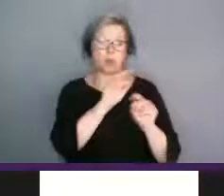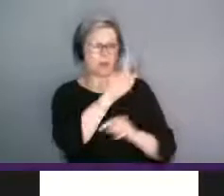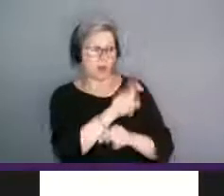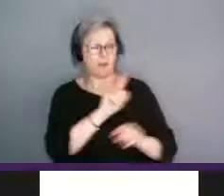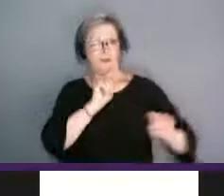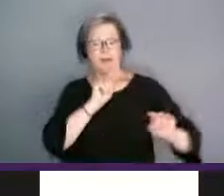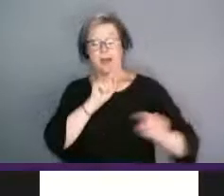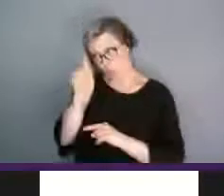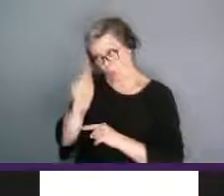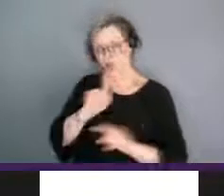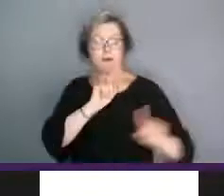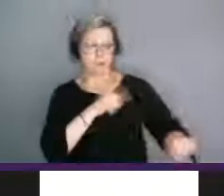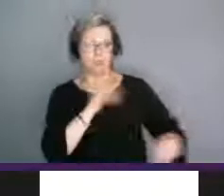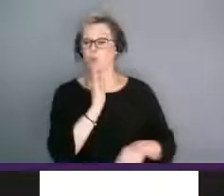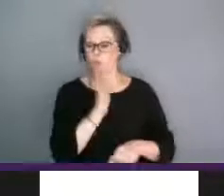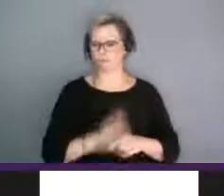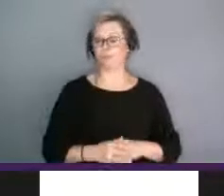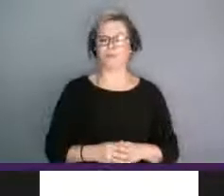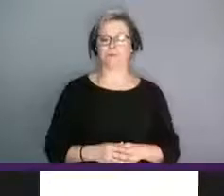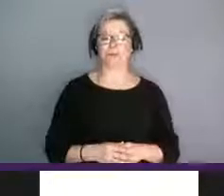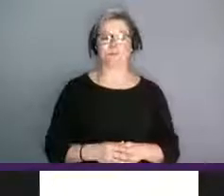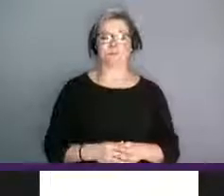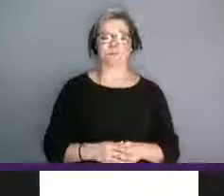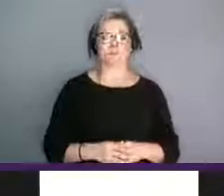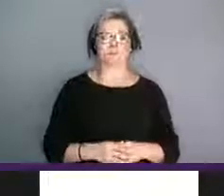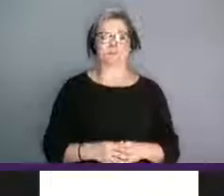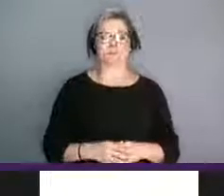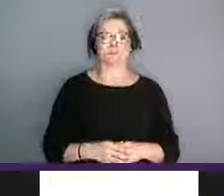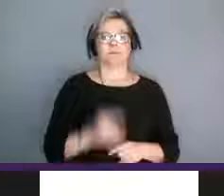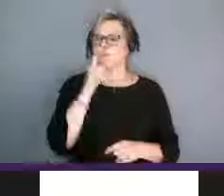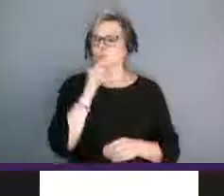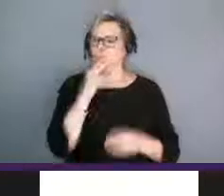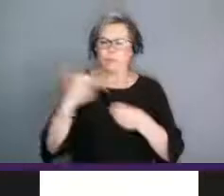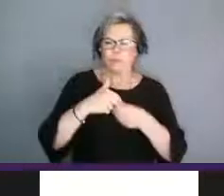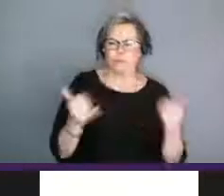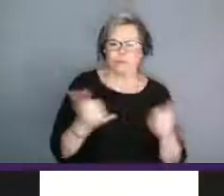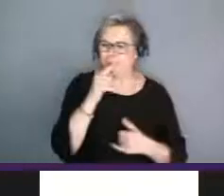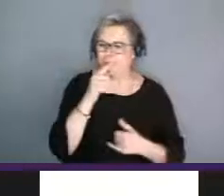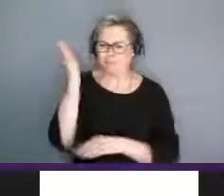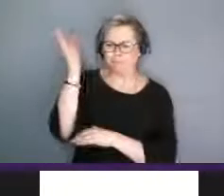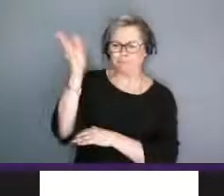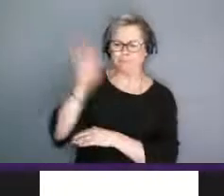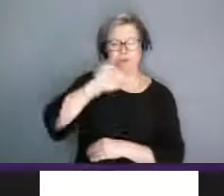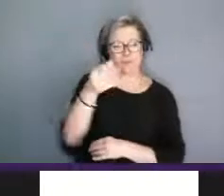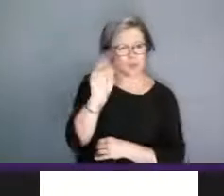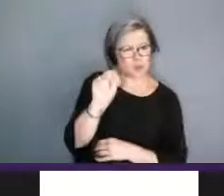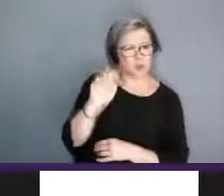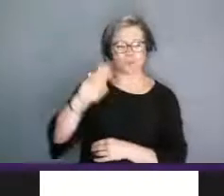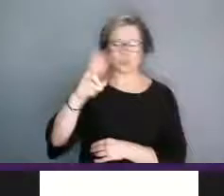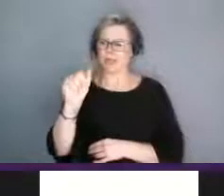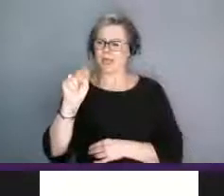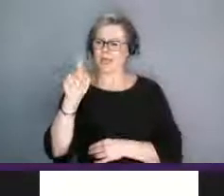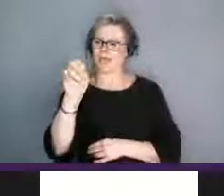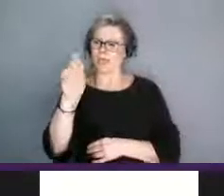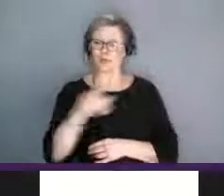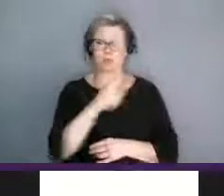So just to begin, we were joined today by Joan Chandler, who's the director, producer,